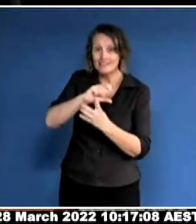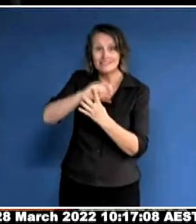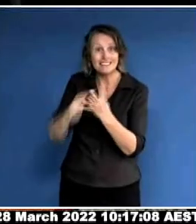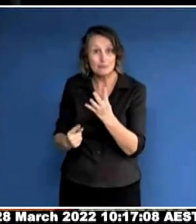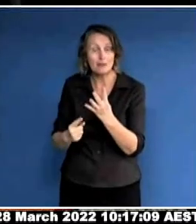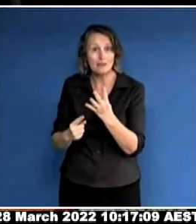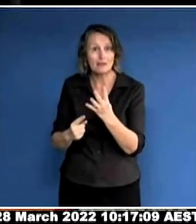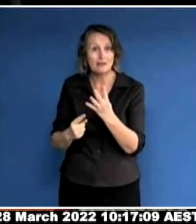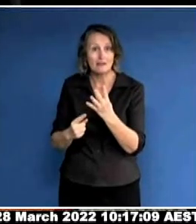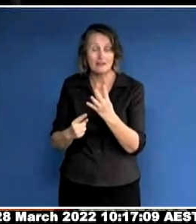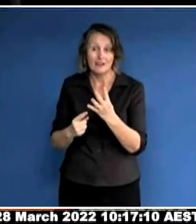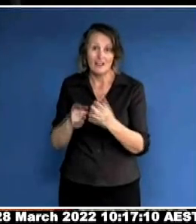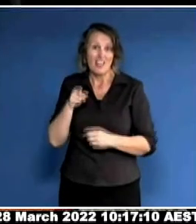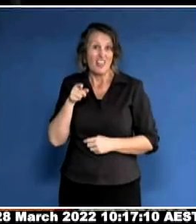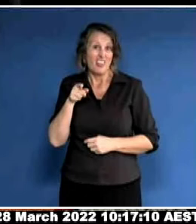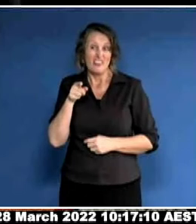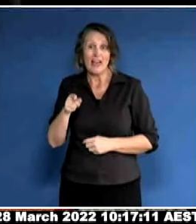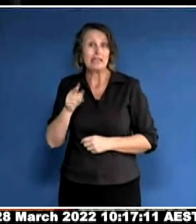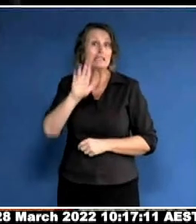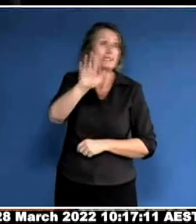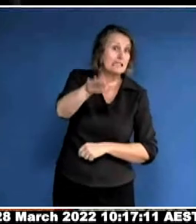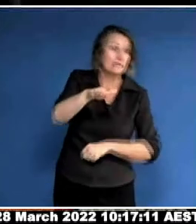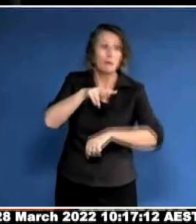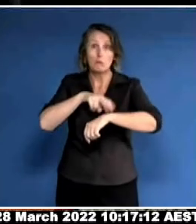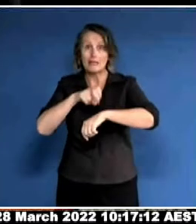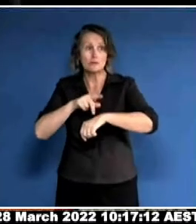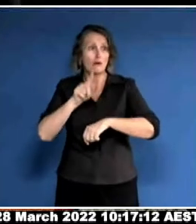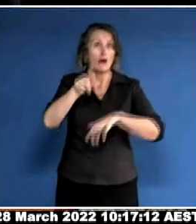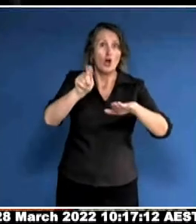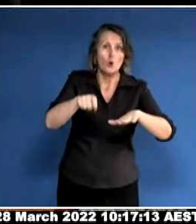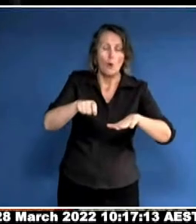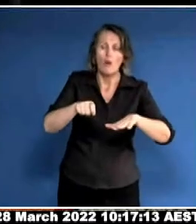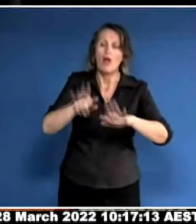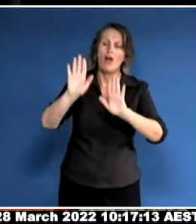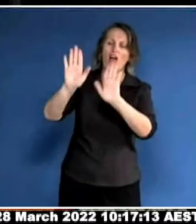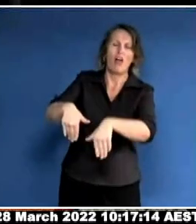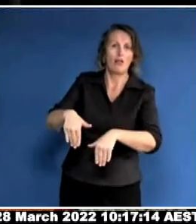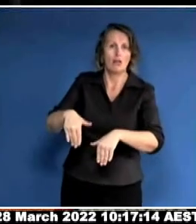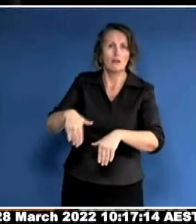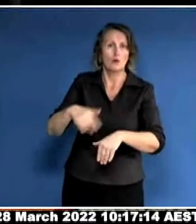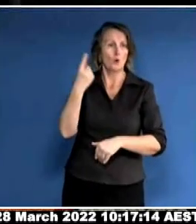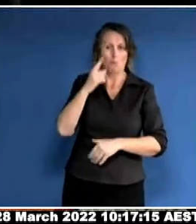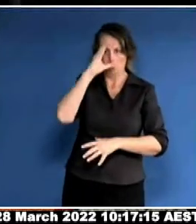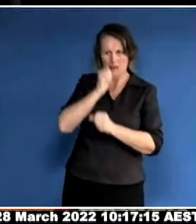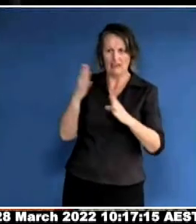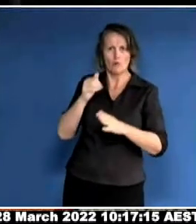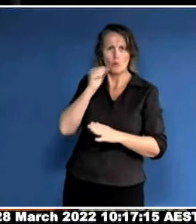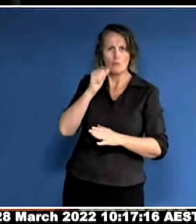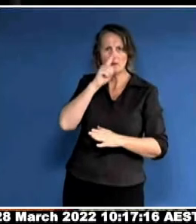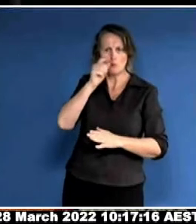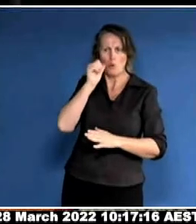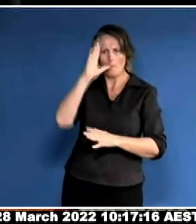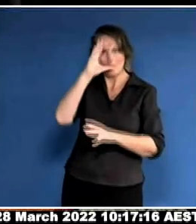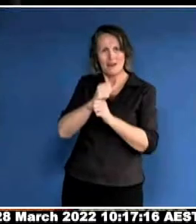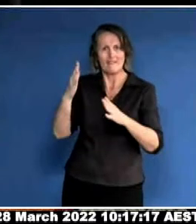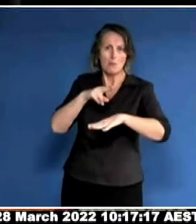least likely to have their cases heard in court and are twice as likely to have their stories seen by investigators as false reports.